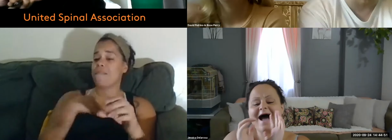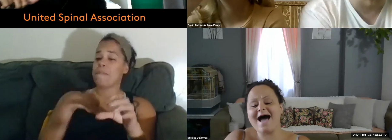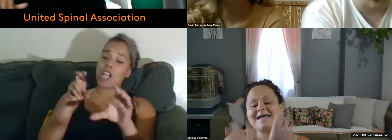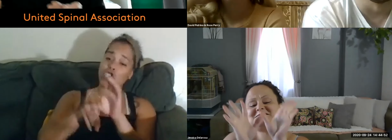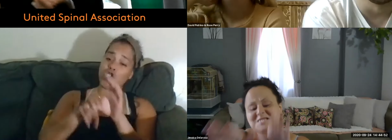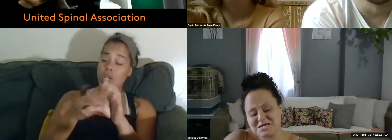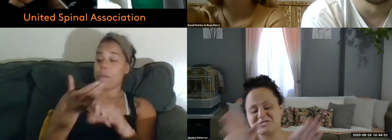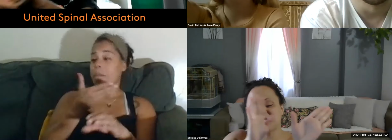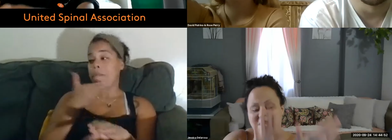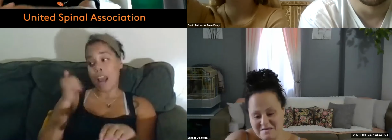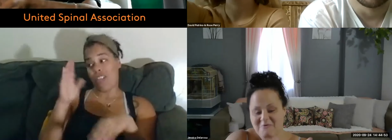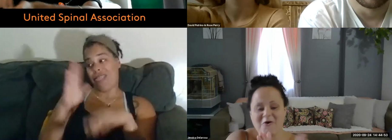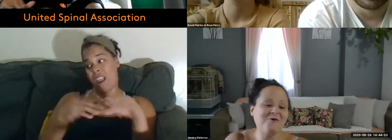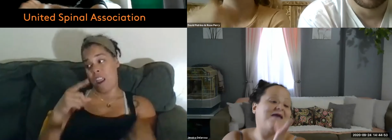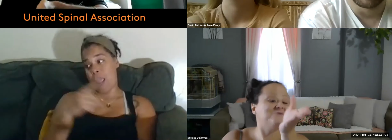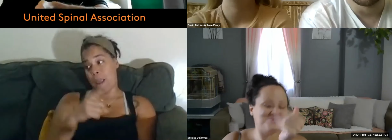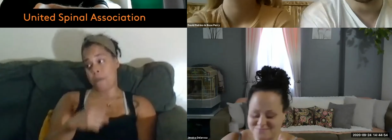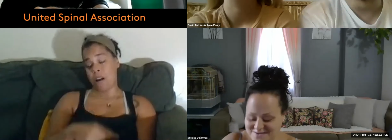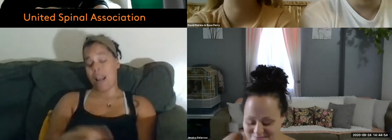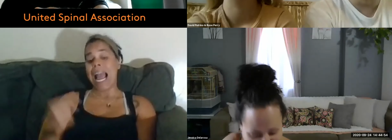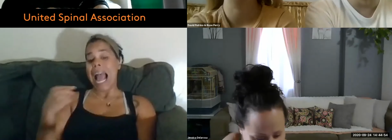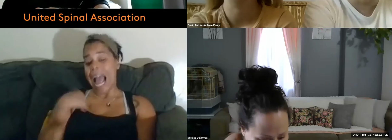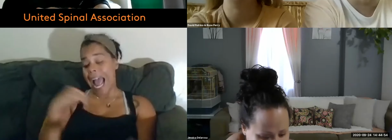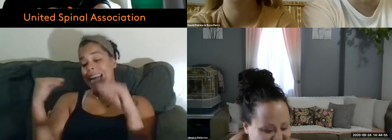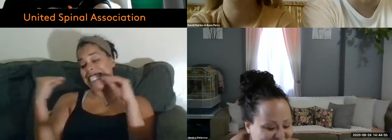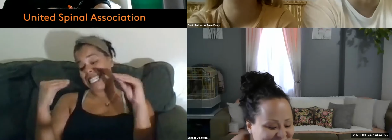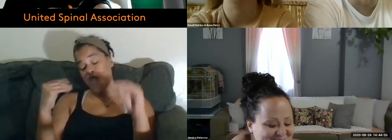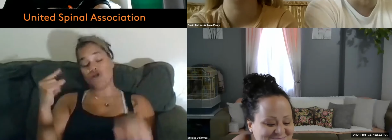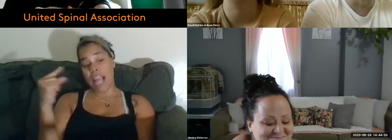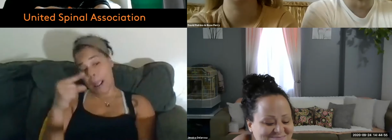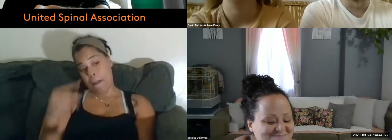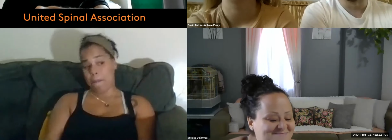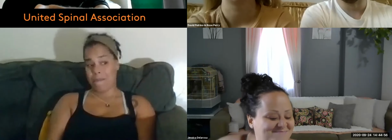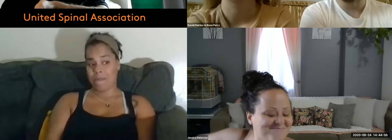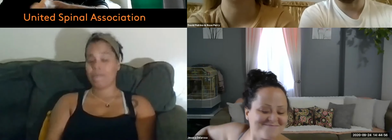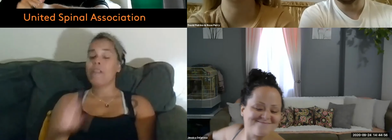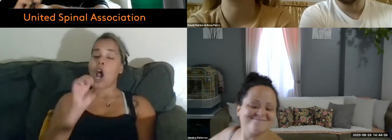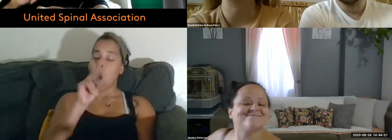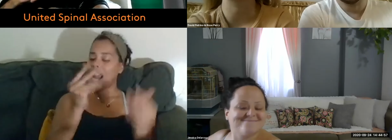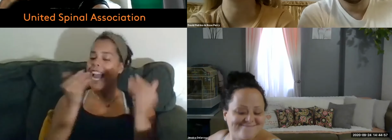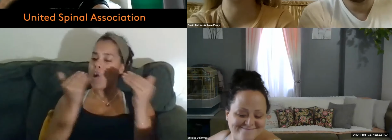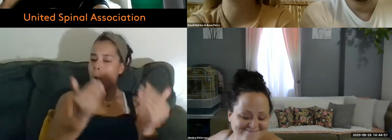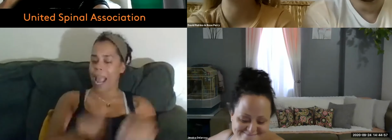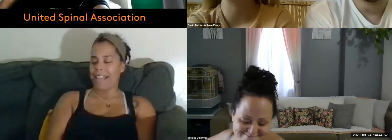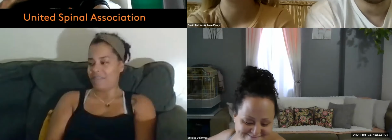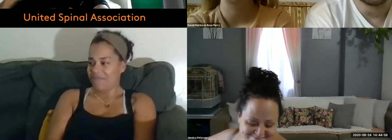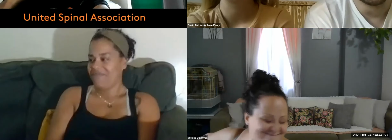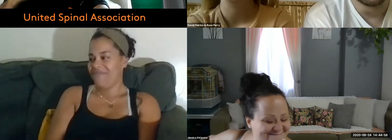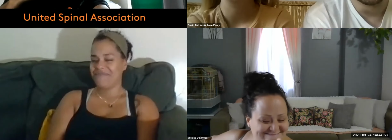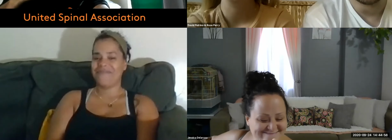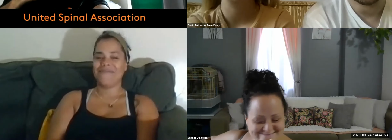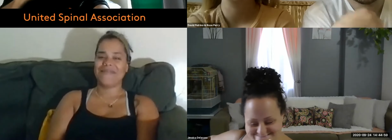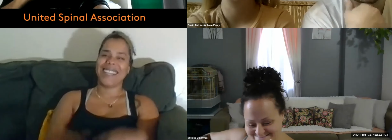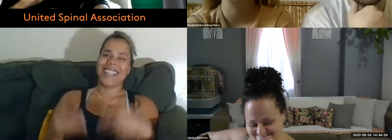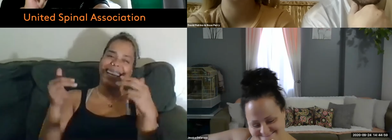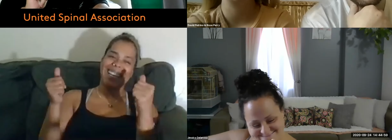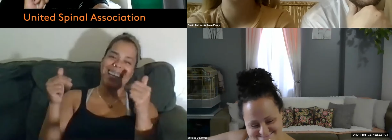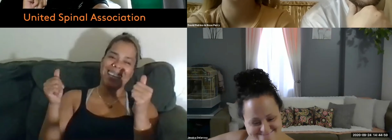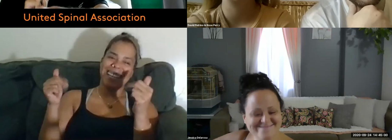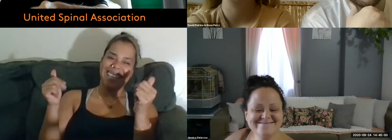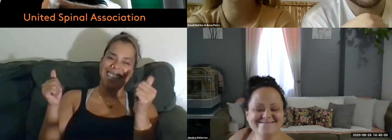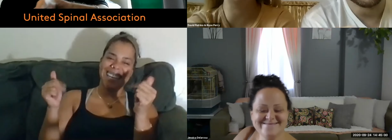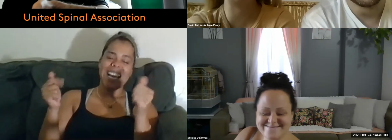and I teach him. Okay, resume. Resume. Incredible. I should have knew